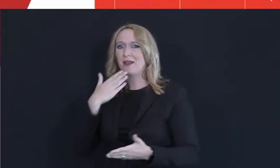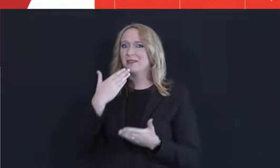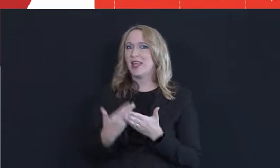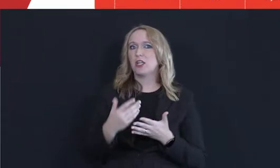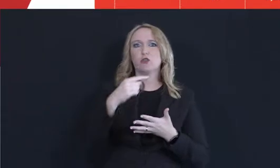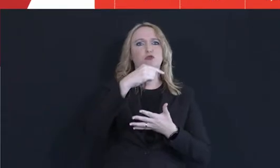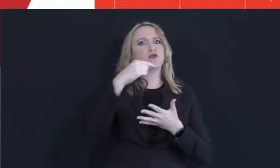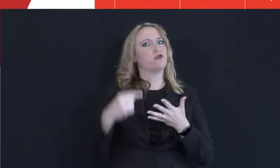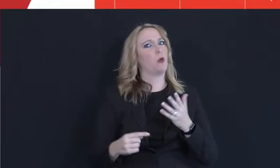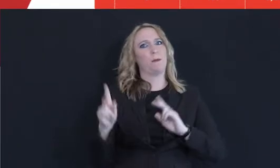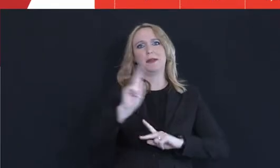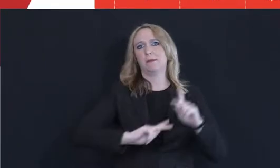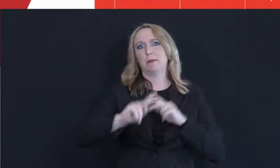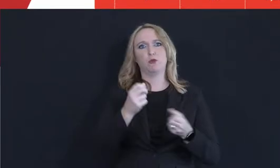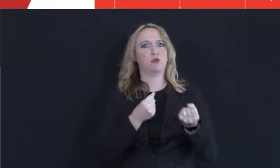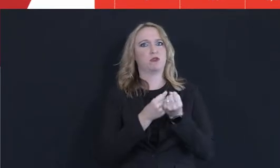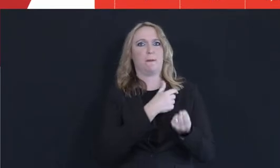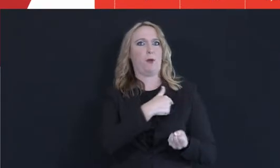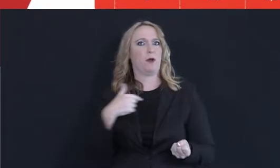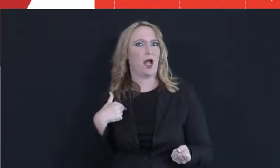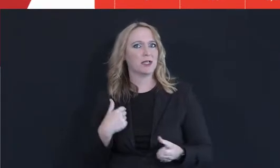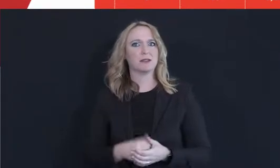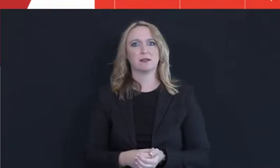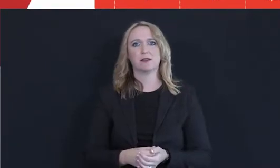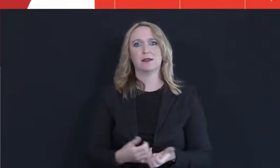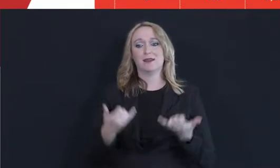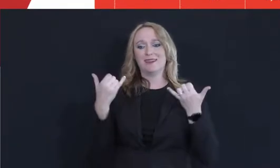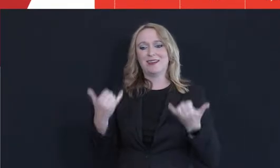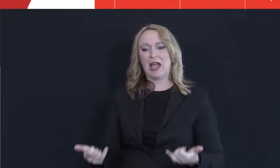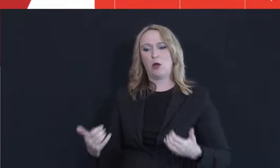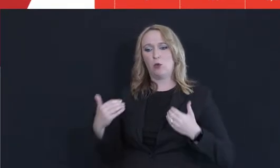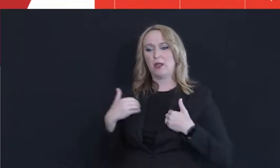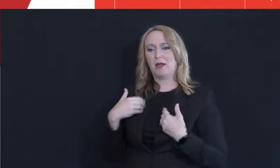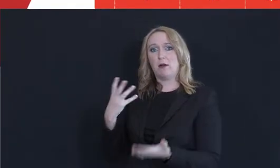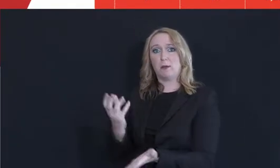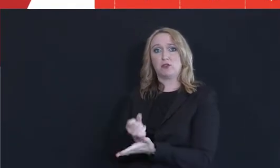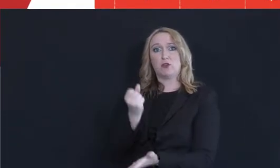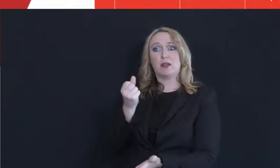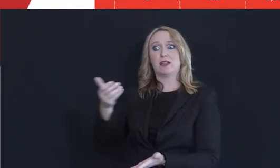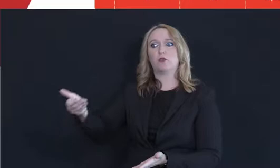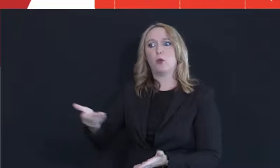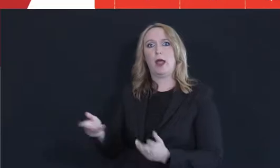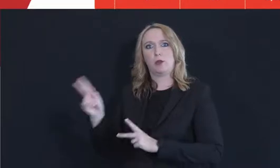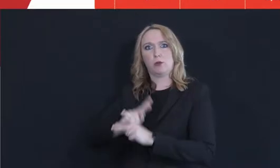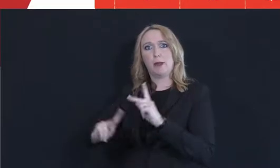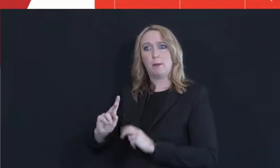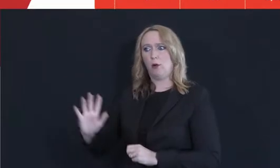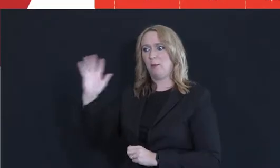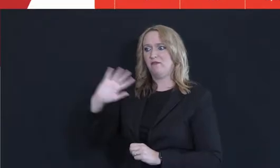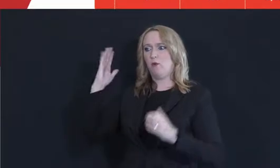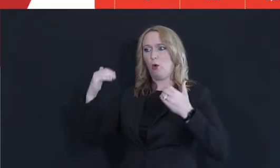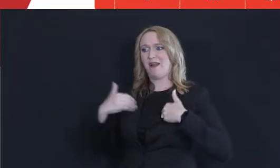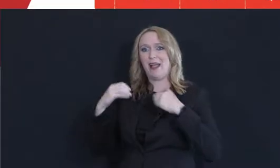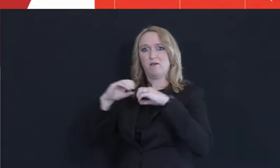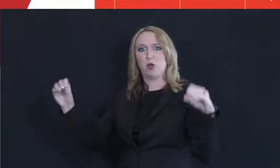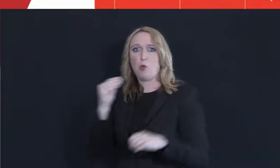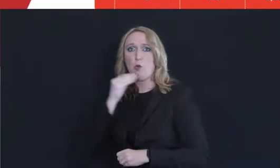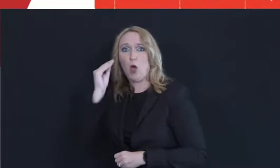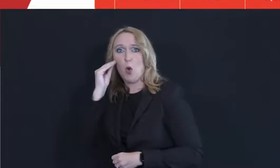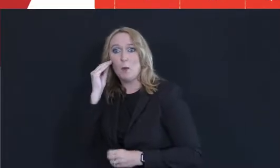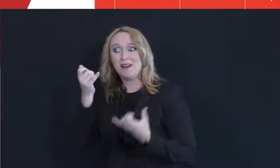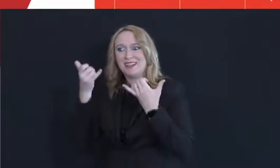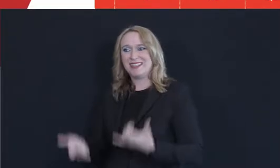and the upspire program we have the opportunity to hire to hire formerly homeless individuals giving them the Dignity of work